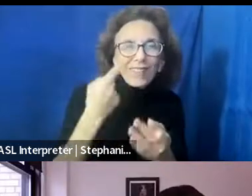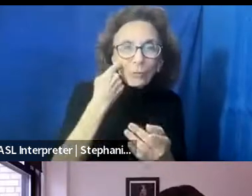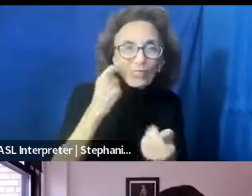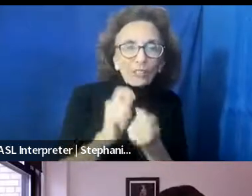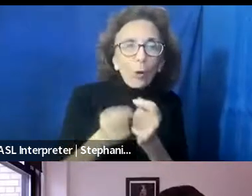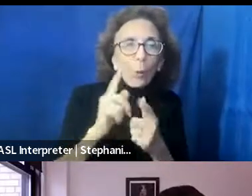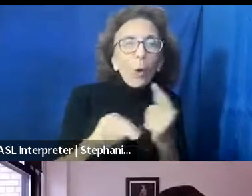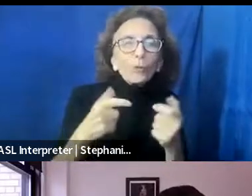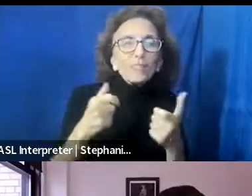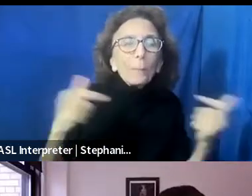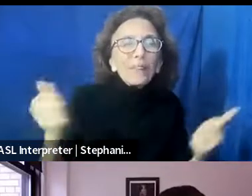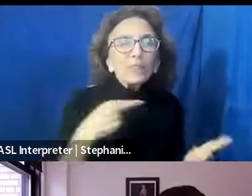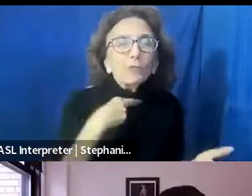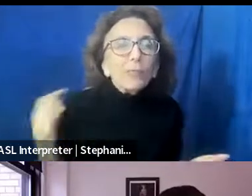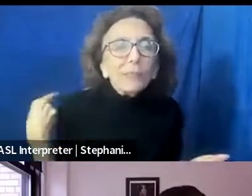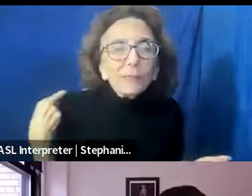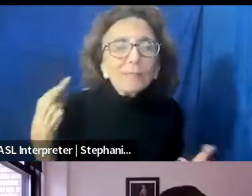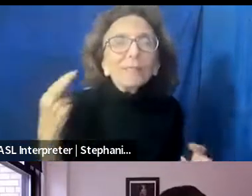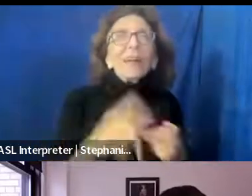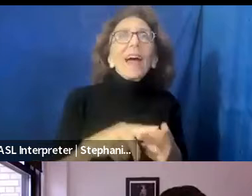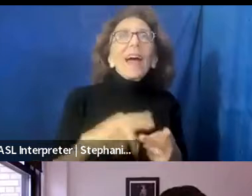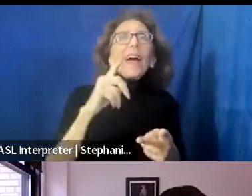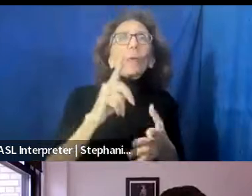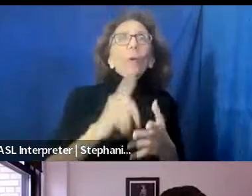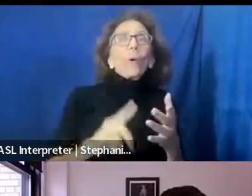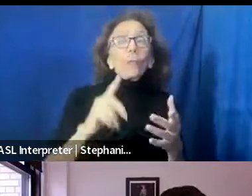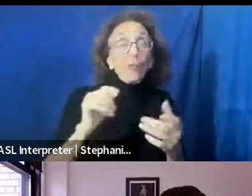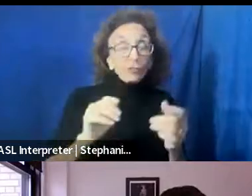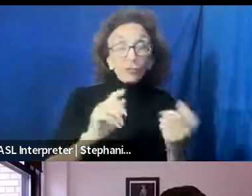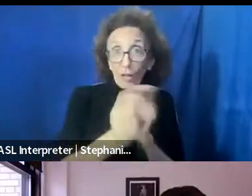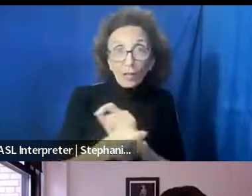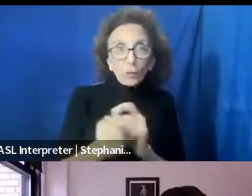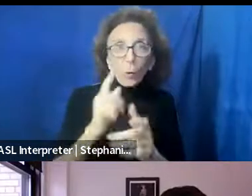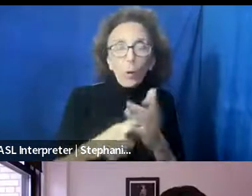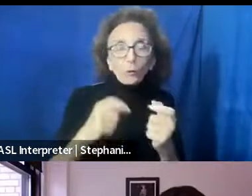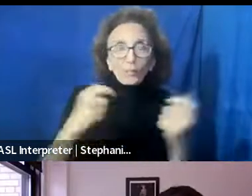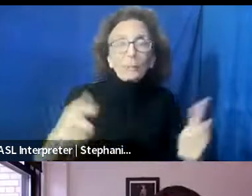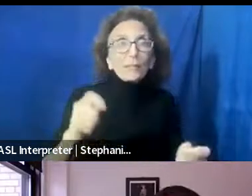changes? And what was the biggest surprise that came out of that for you?